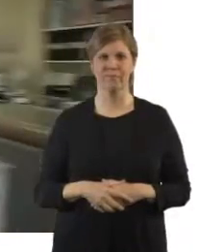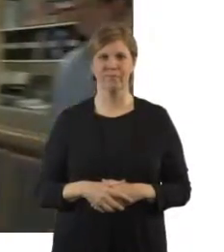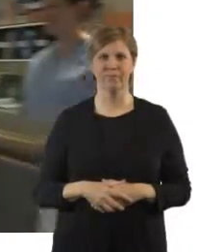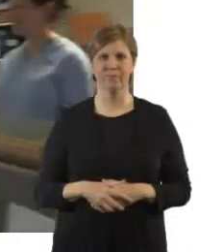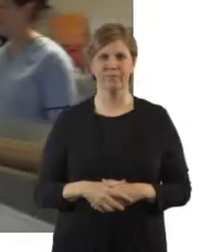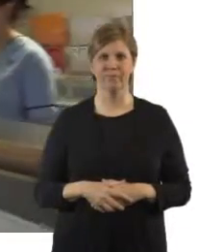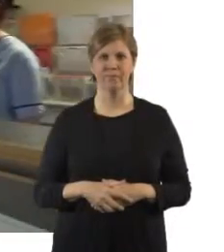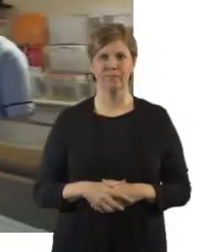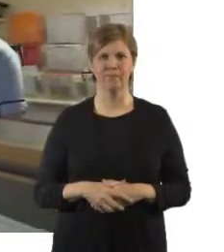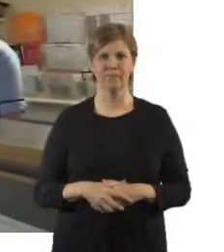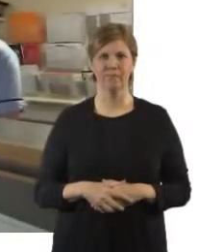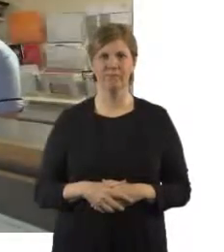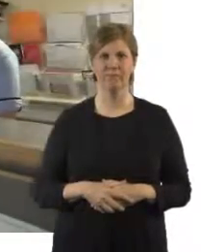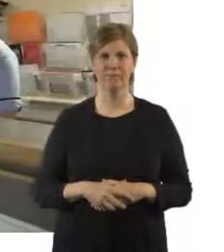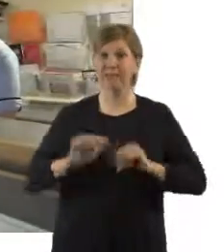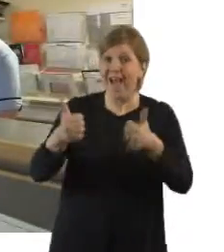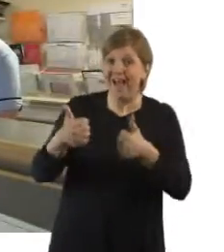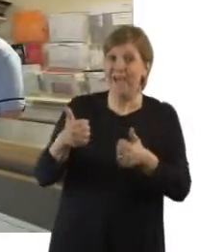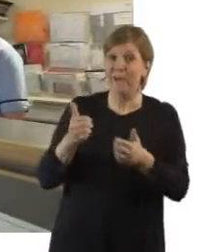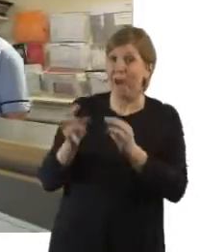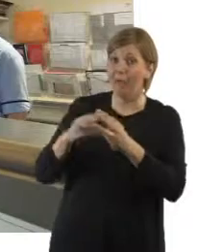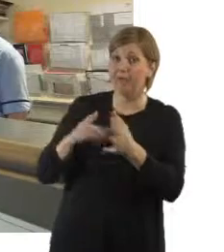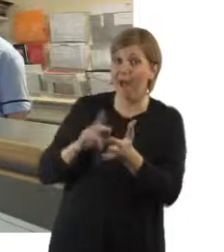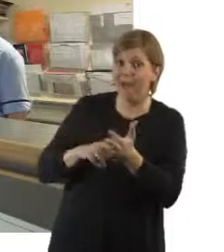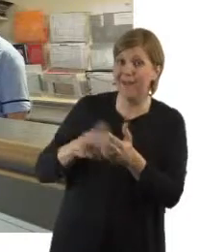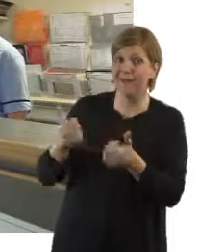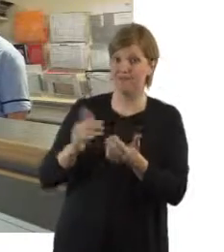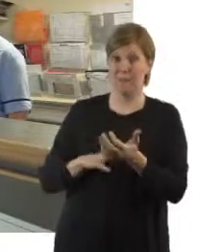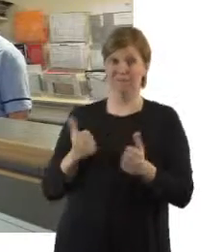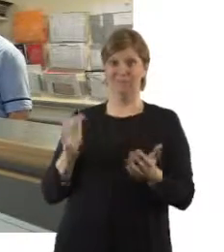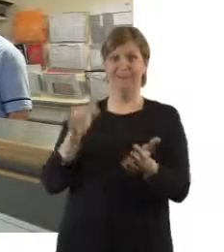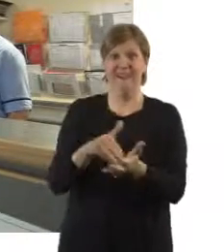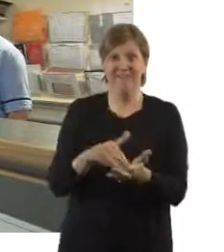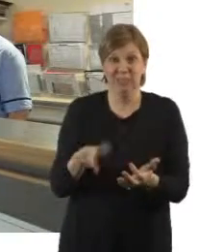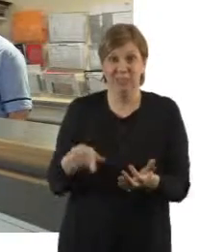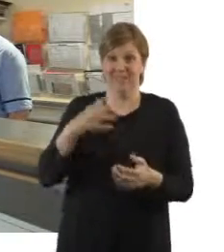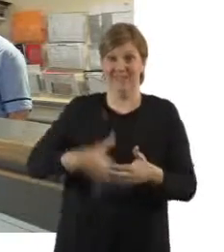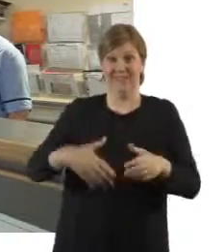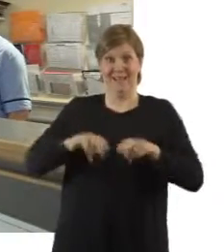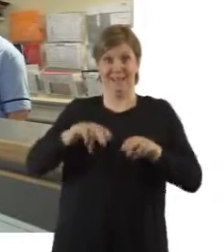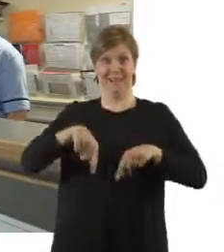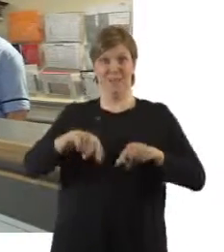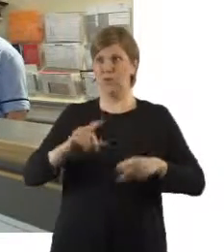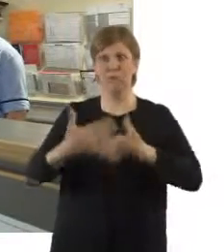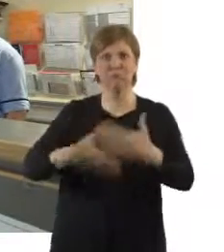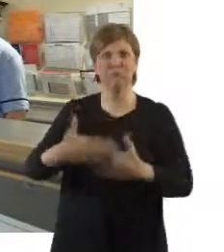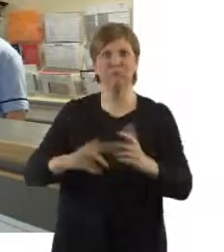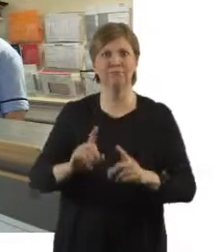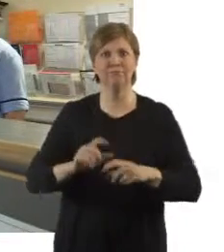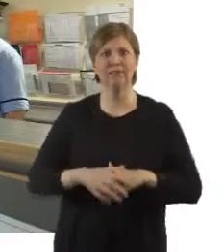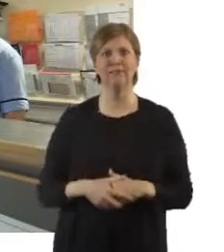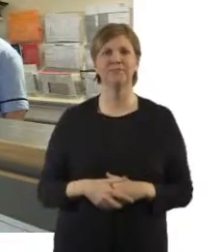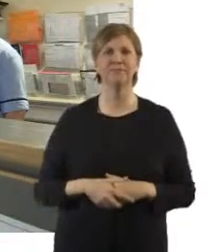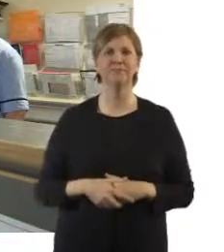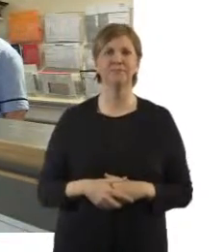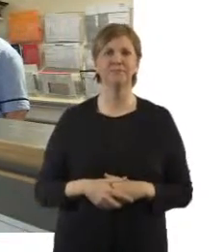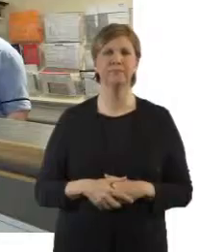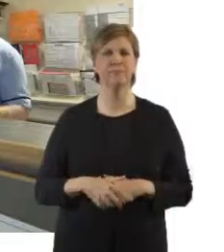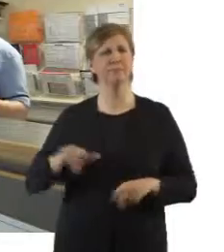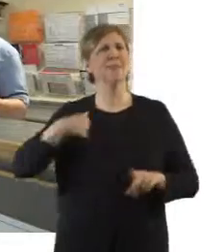Hi Margaret Ann. Mum's arrived here in maternity assessment. What's going to happen next? We would be expecting Mum here, and we would confirm her name